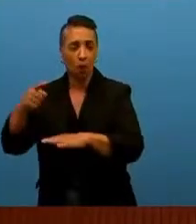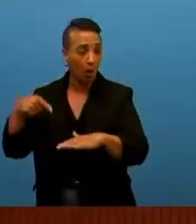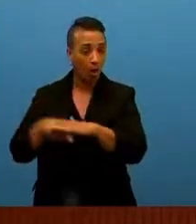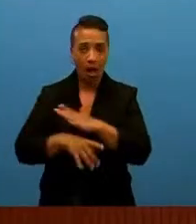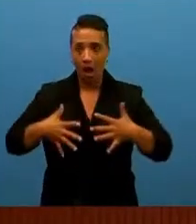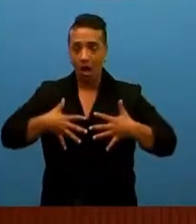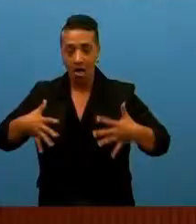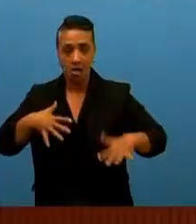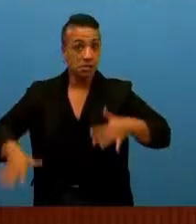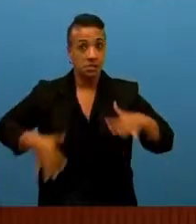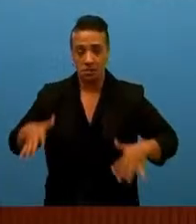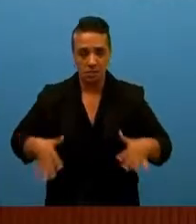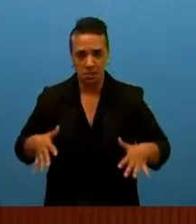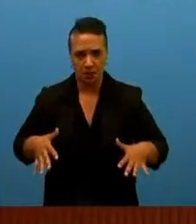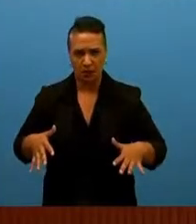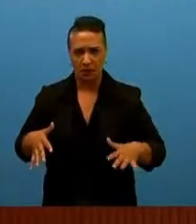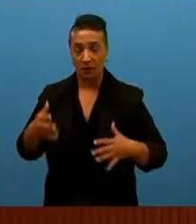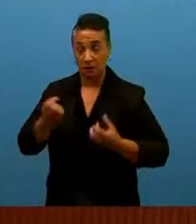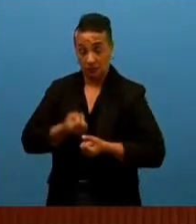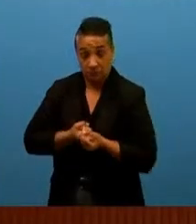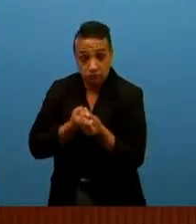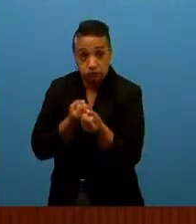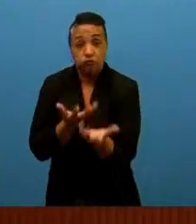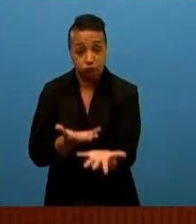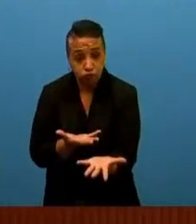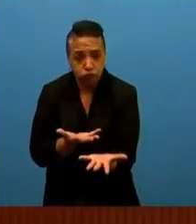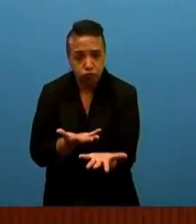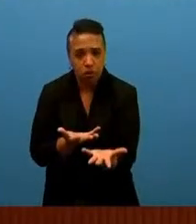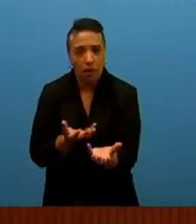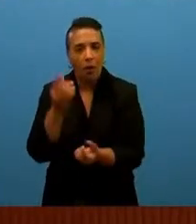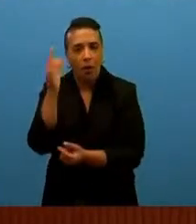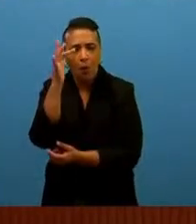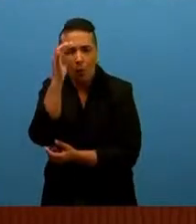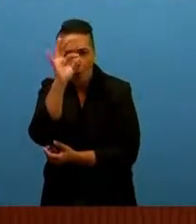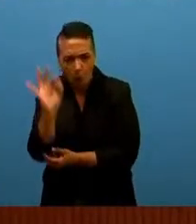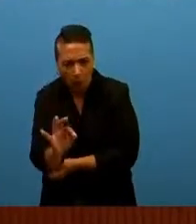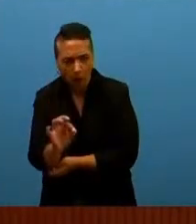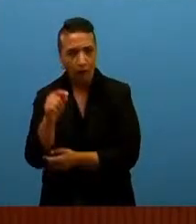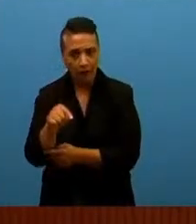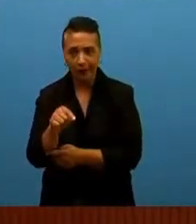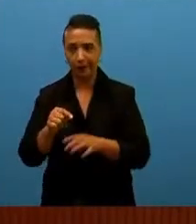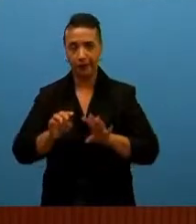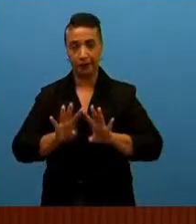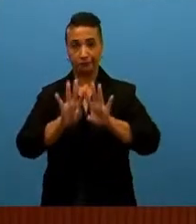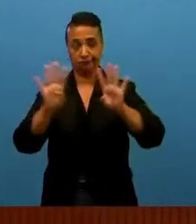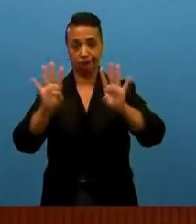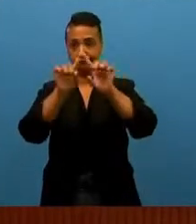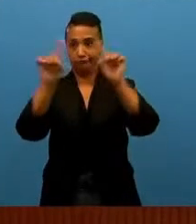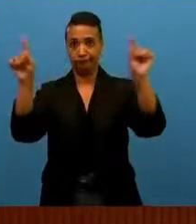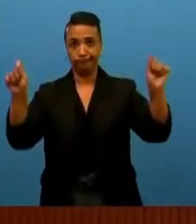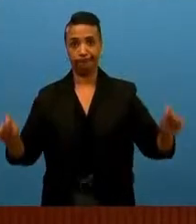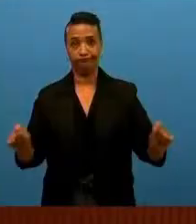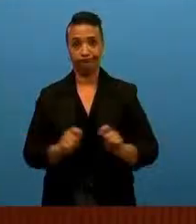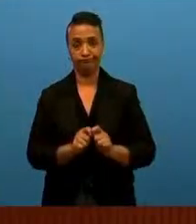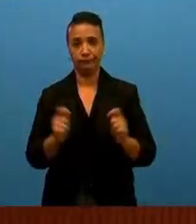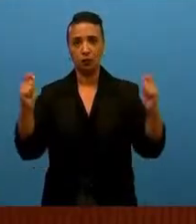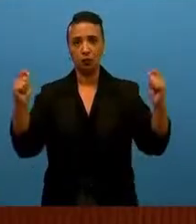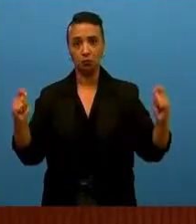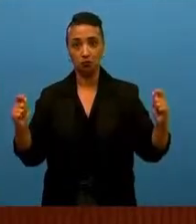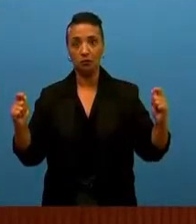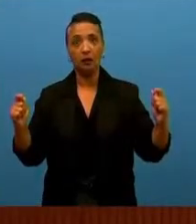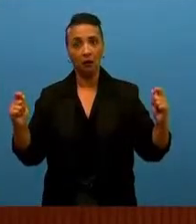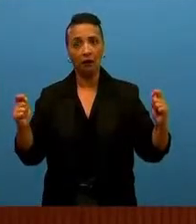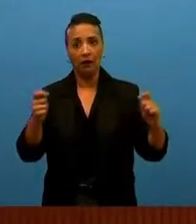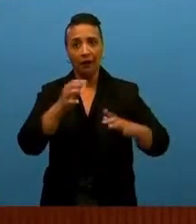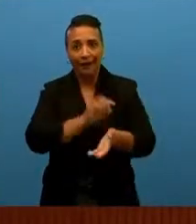but steady. He recalled at the intersessionals he was finally sitting behind a placard that read,